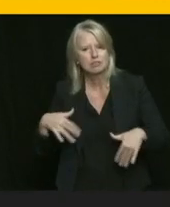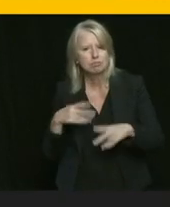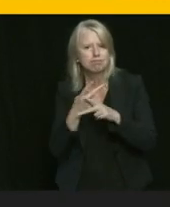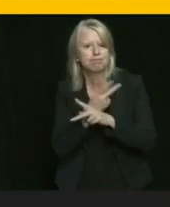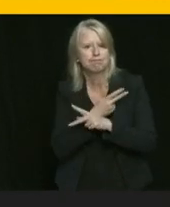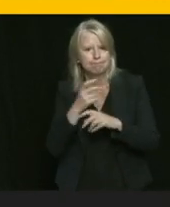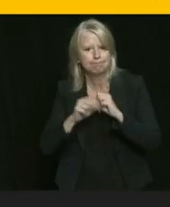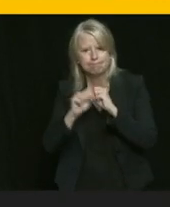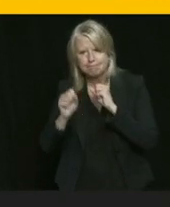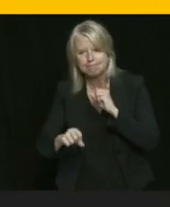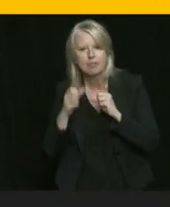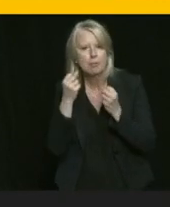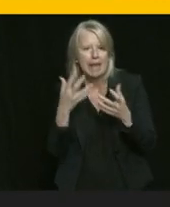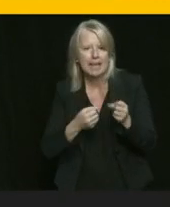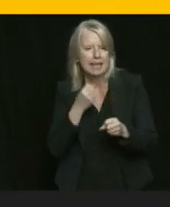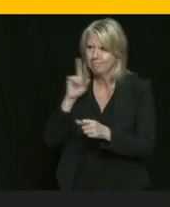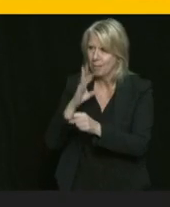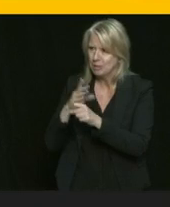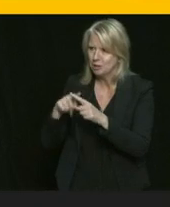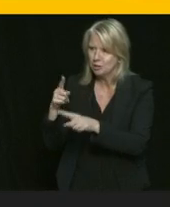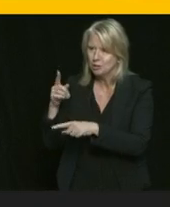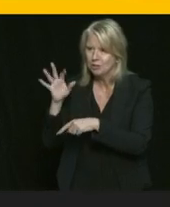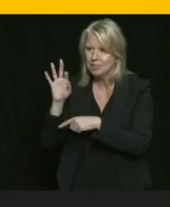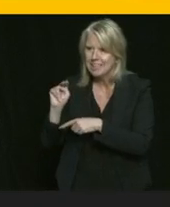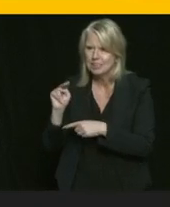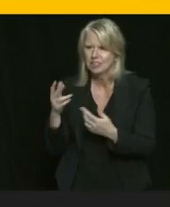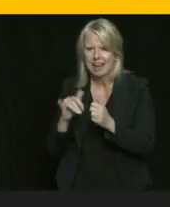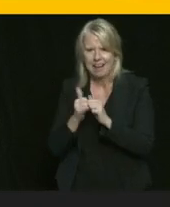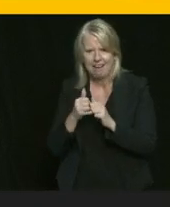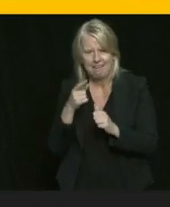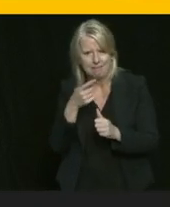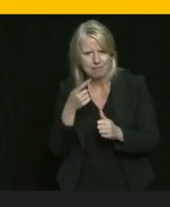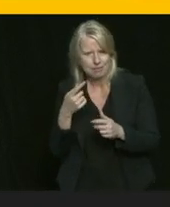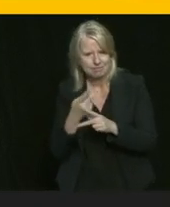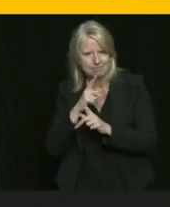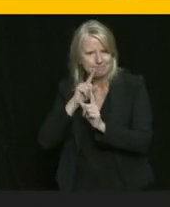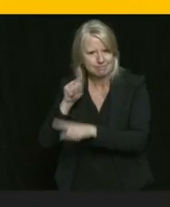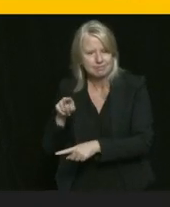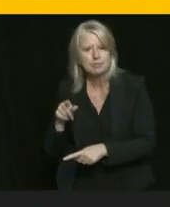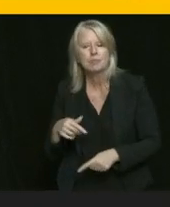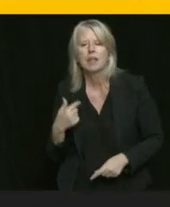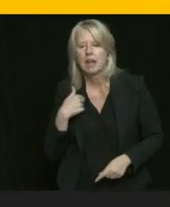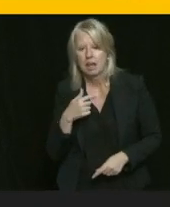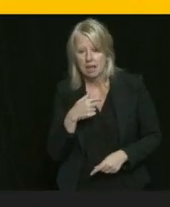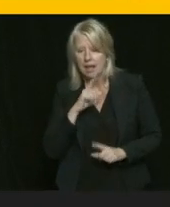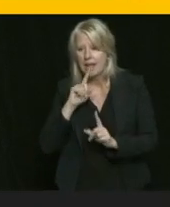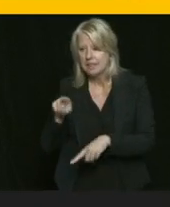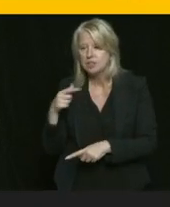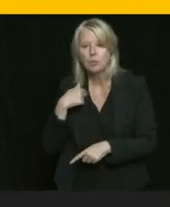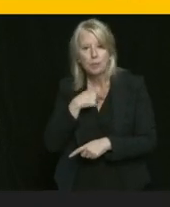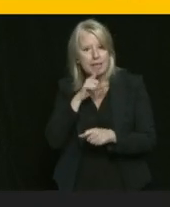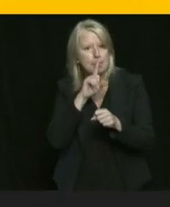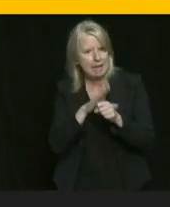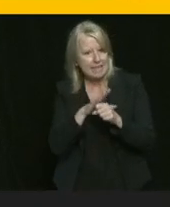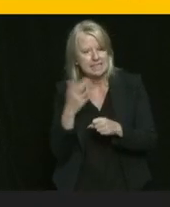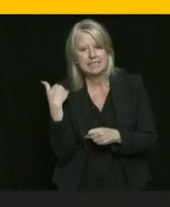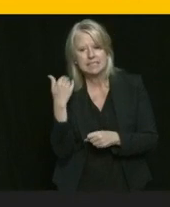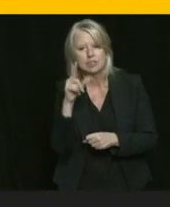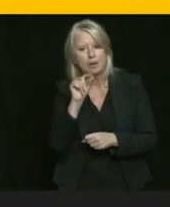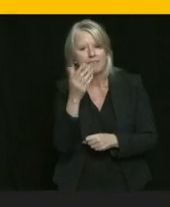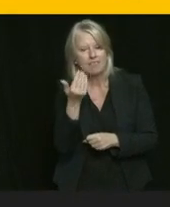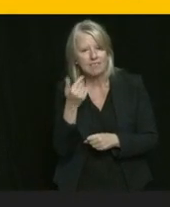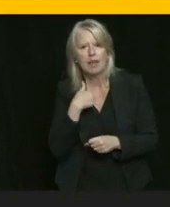for years, for decades, in far too many. We made a commitment in 2015 that we would fix